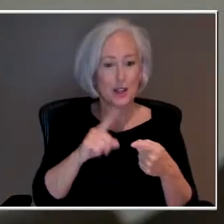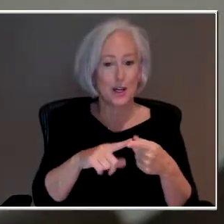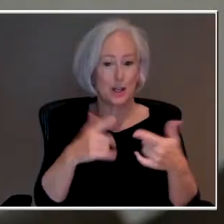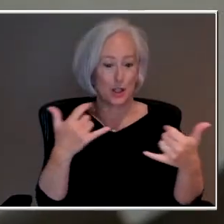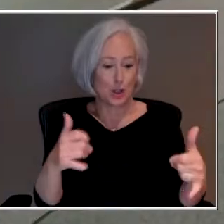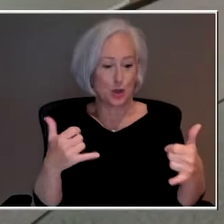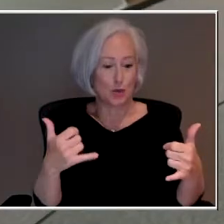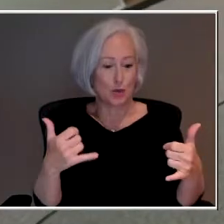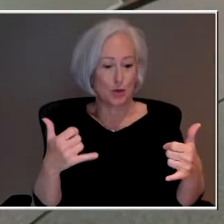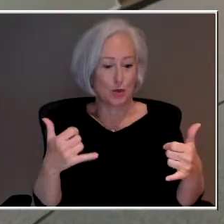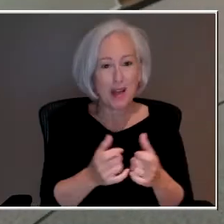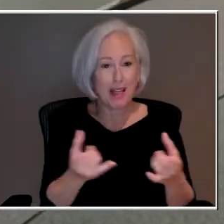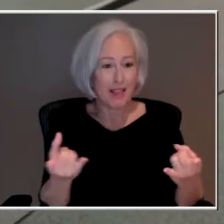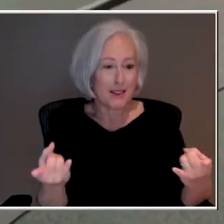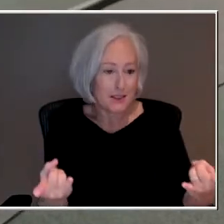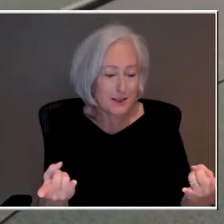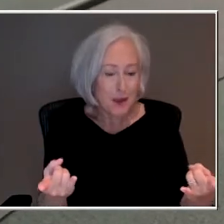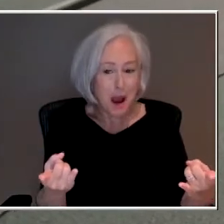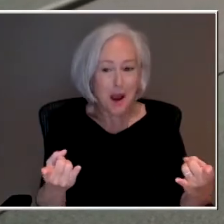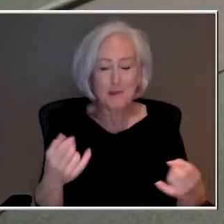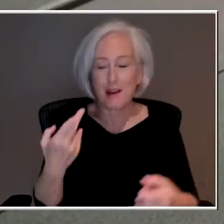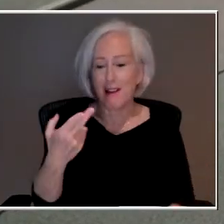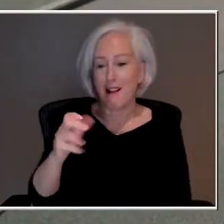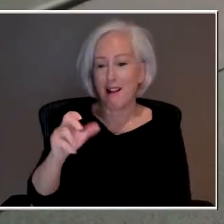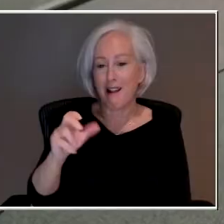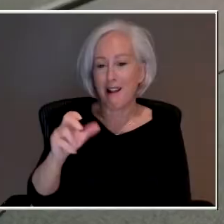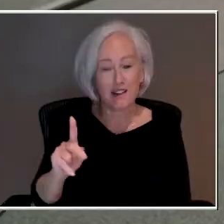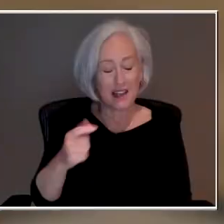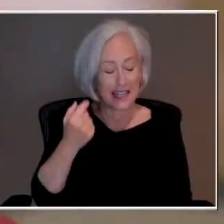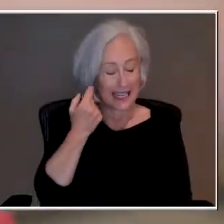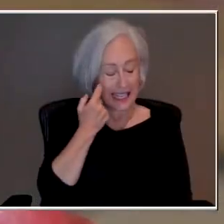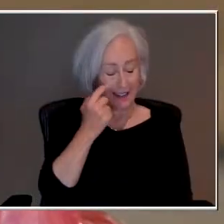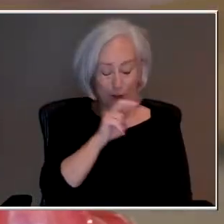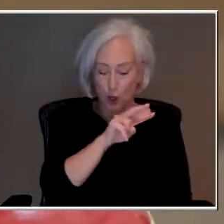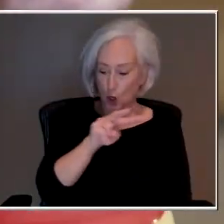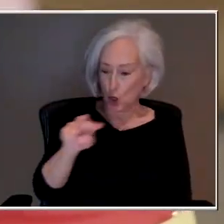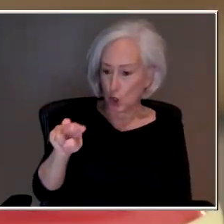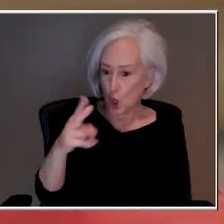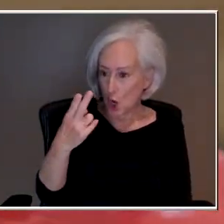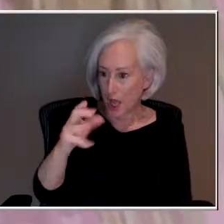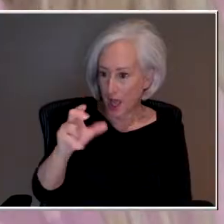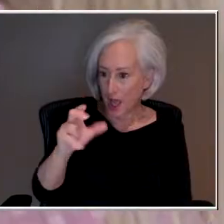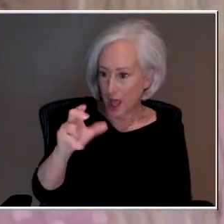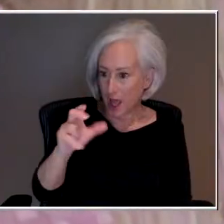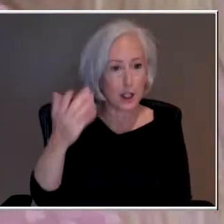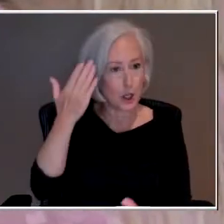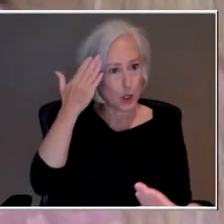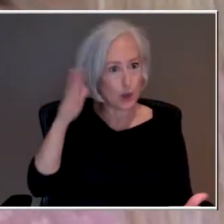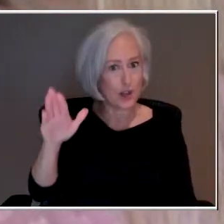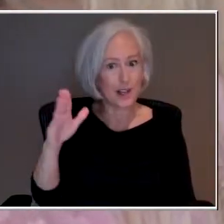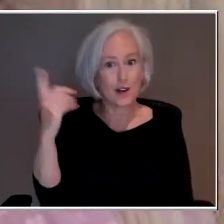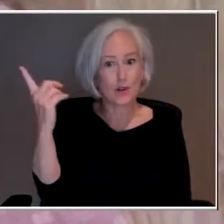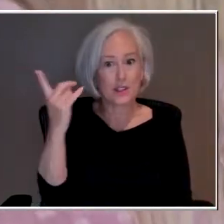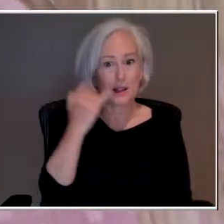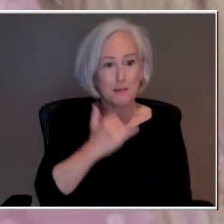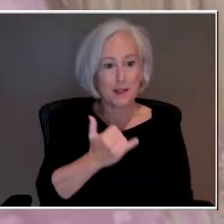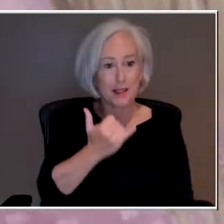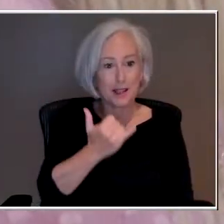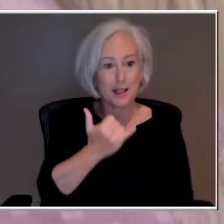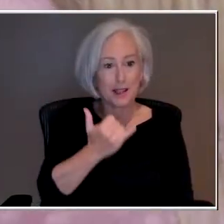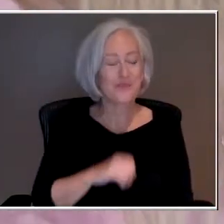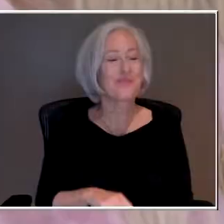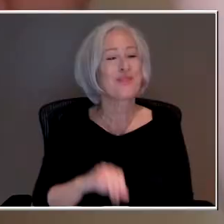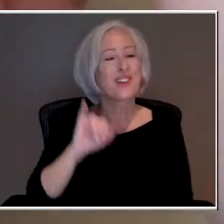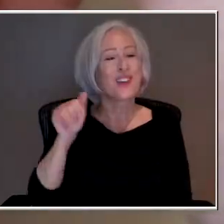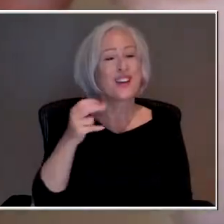Green Goblin. To look at Hank, you would never know anything was ever wrong. When his mom, Jenny, took Hank to his 3-year-old